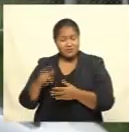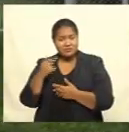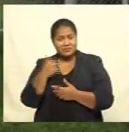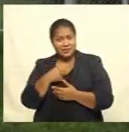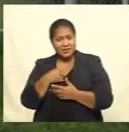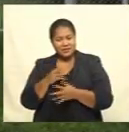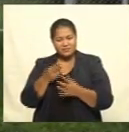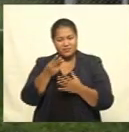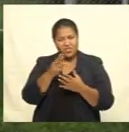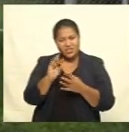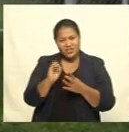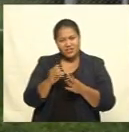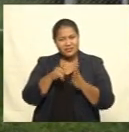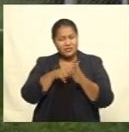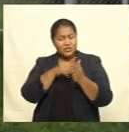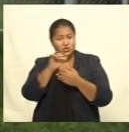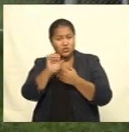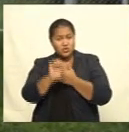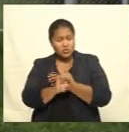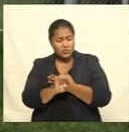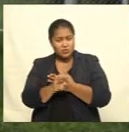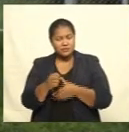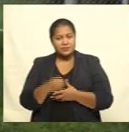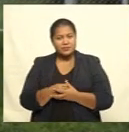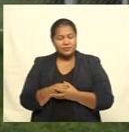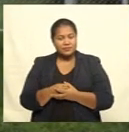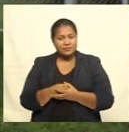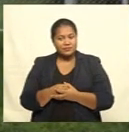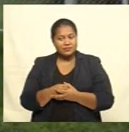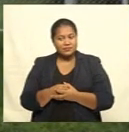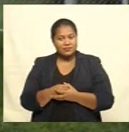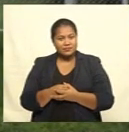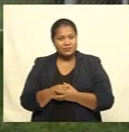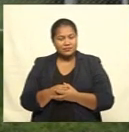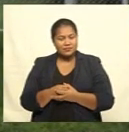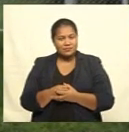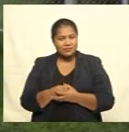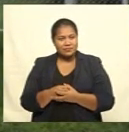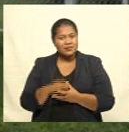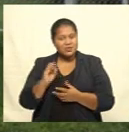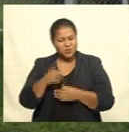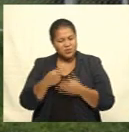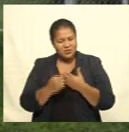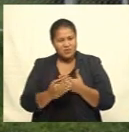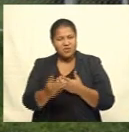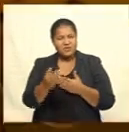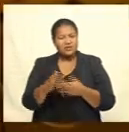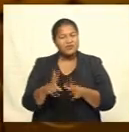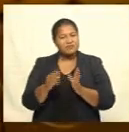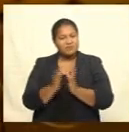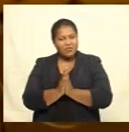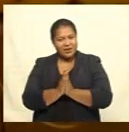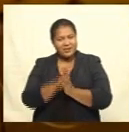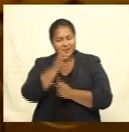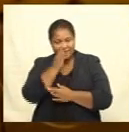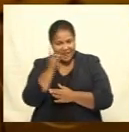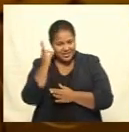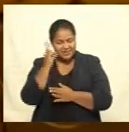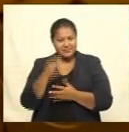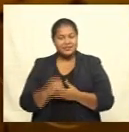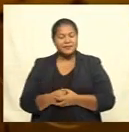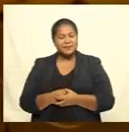June. So it is a 2-month fast and prayer. And I urge each one of us